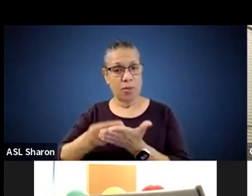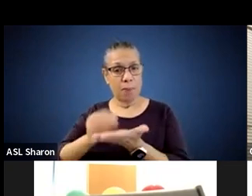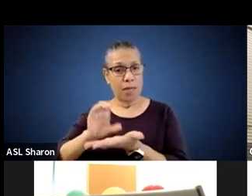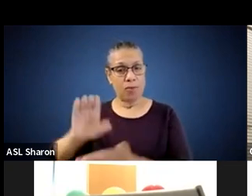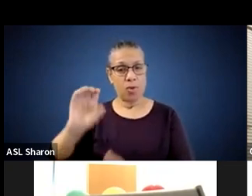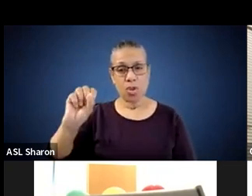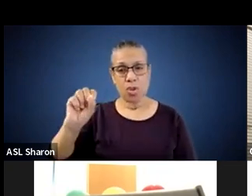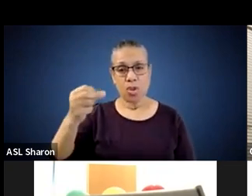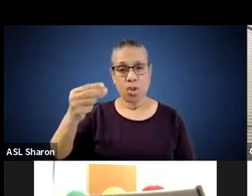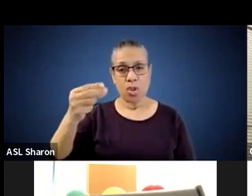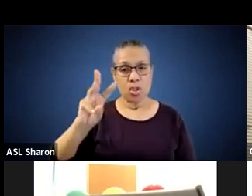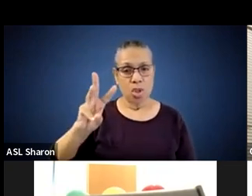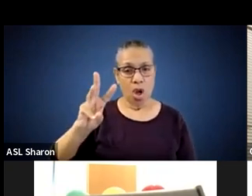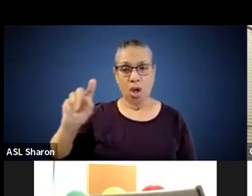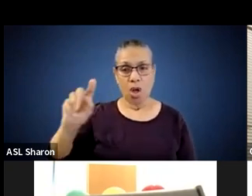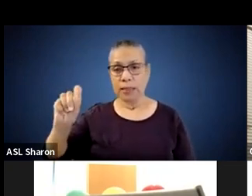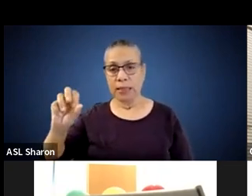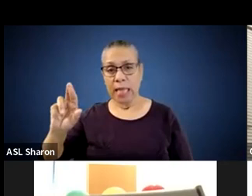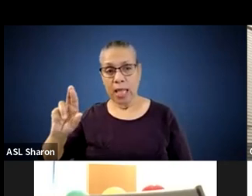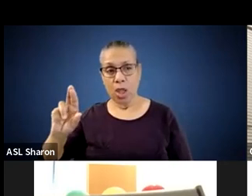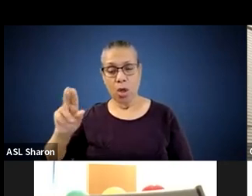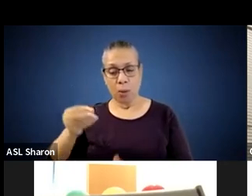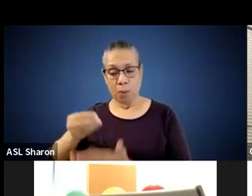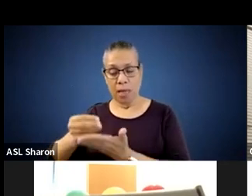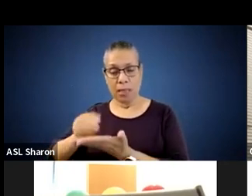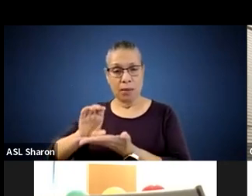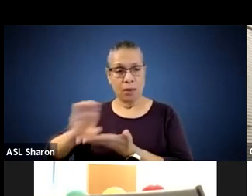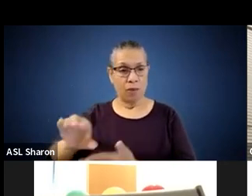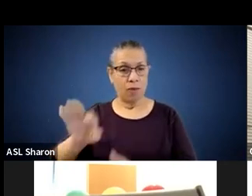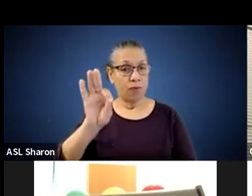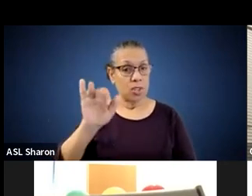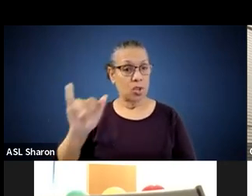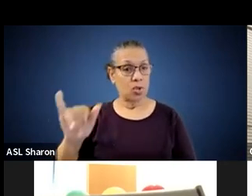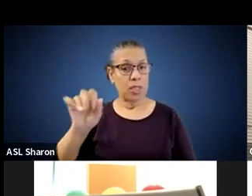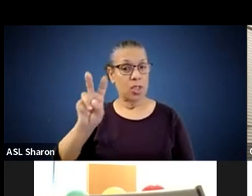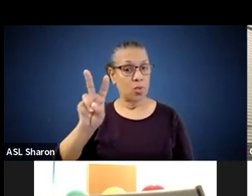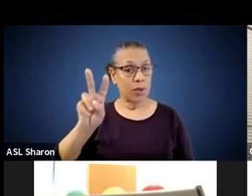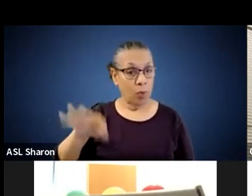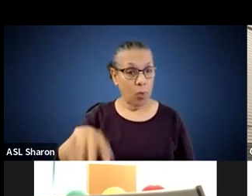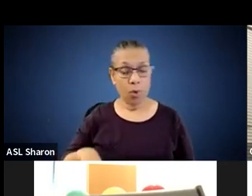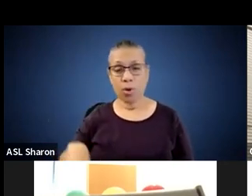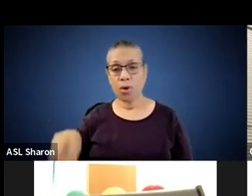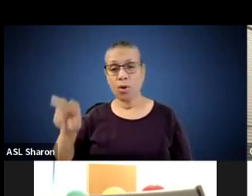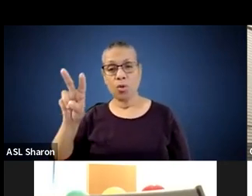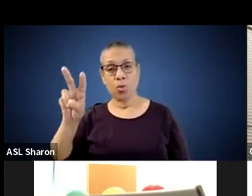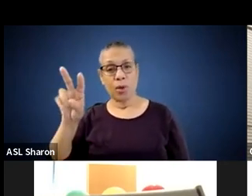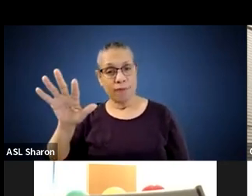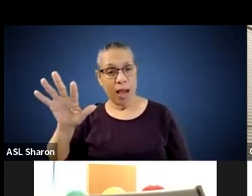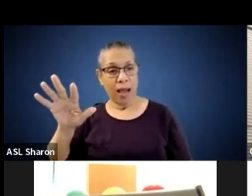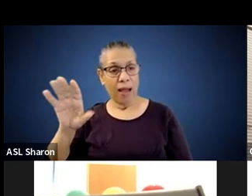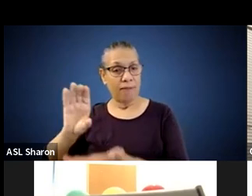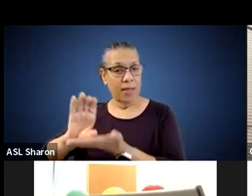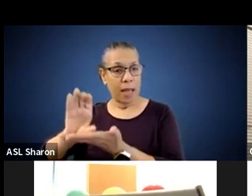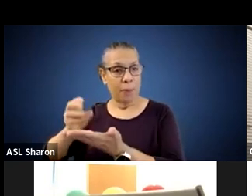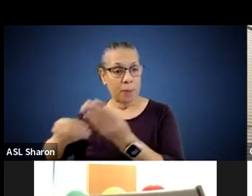Taylor build into the fiscal year 24 25 capital budget in